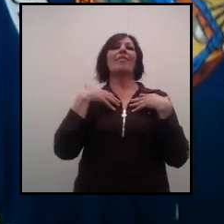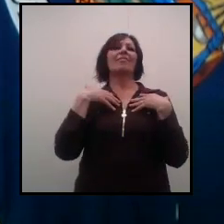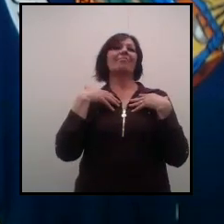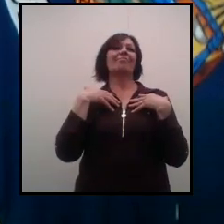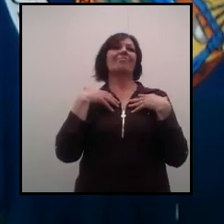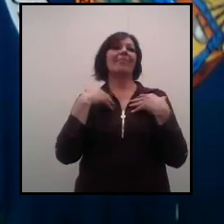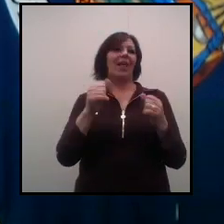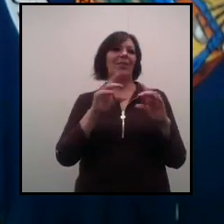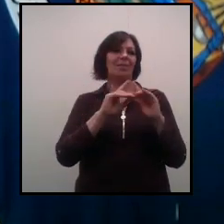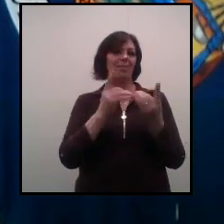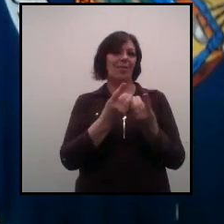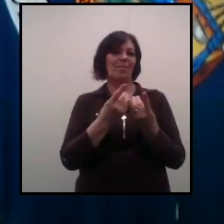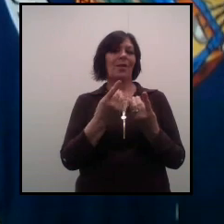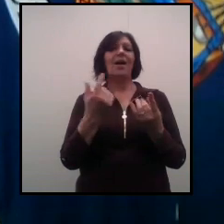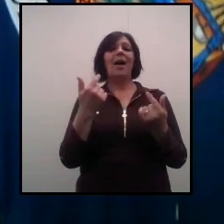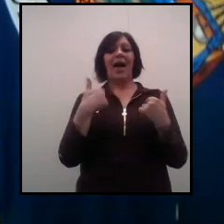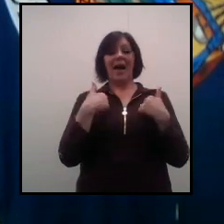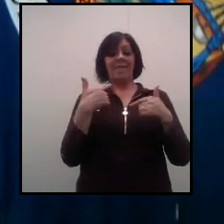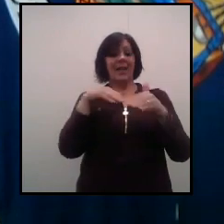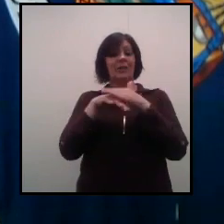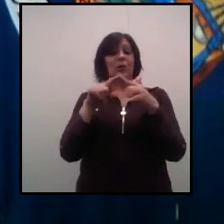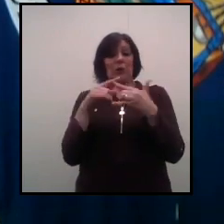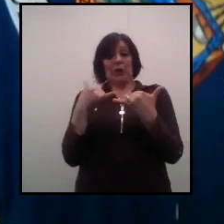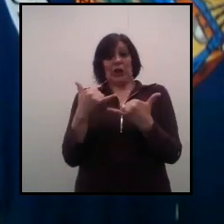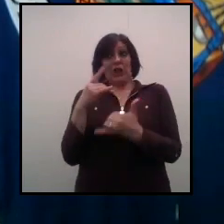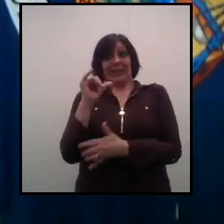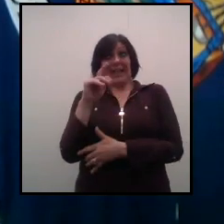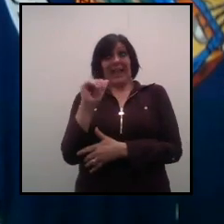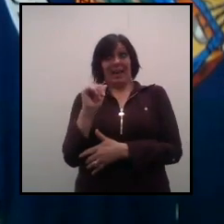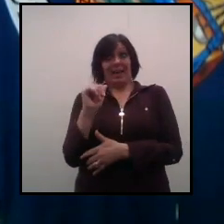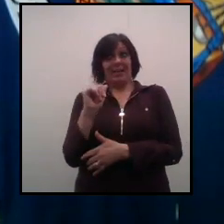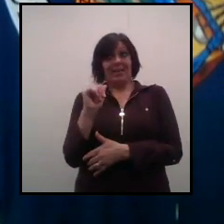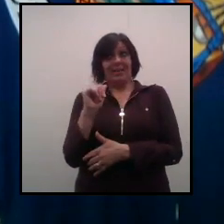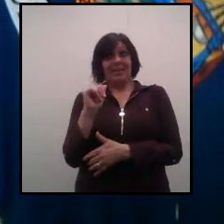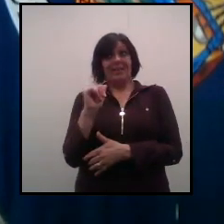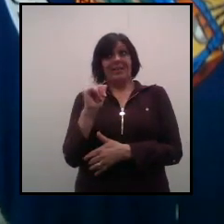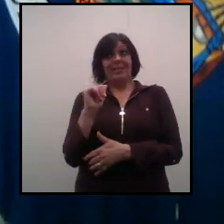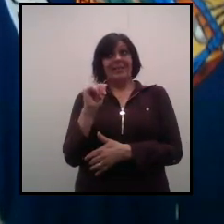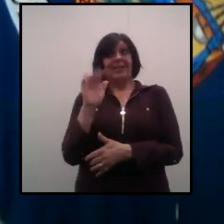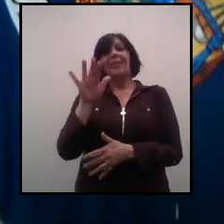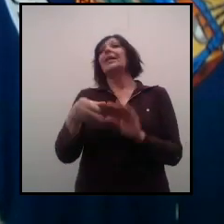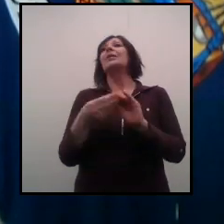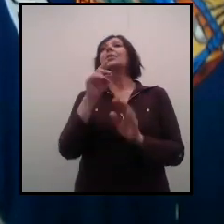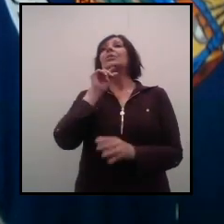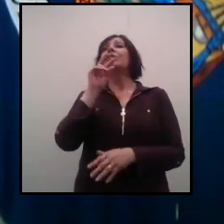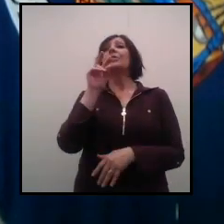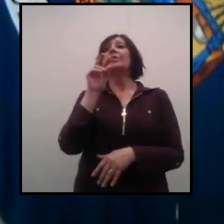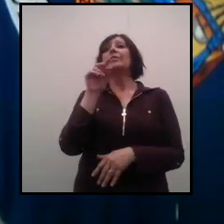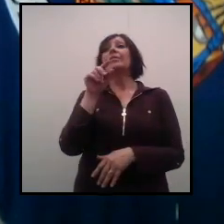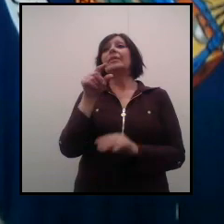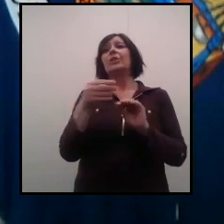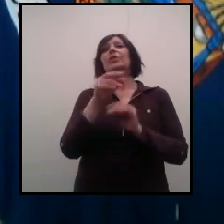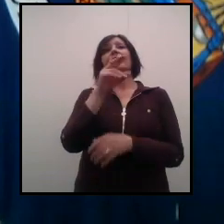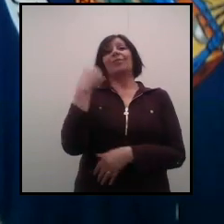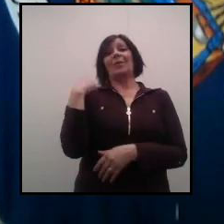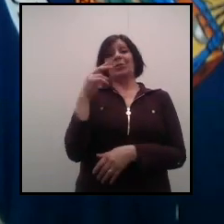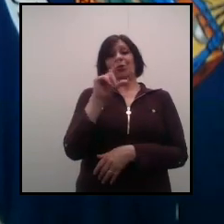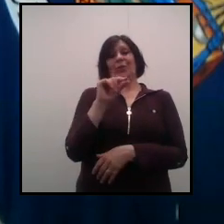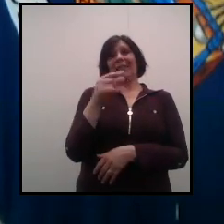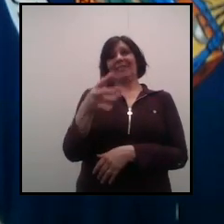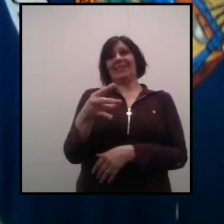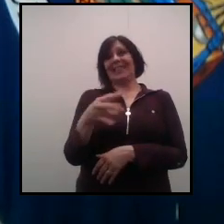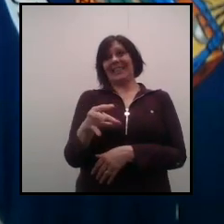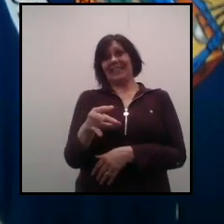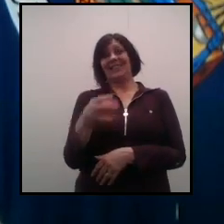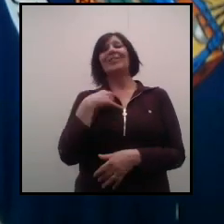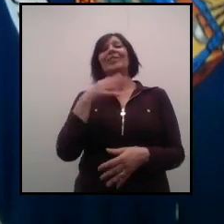So what we have access to, the most current data from vital statistics in New York State, is 2017. So again, talking